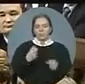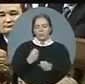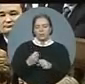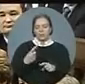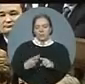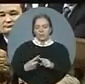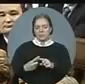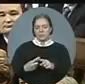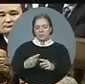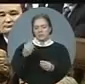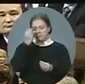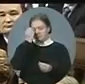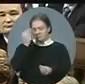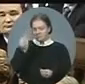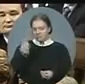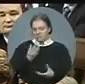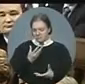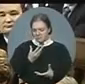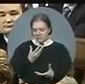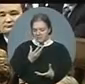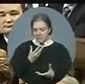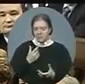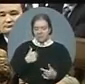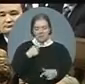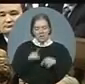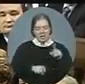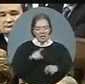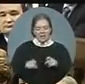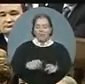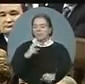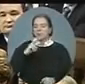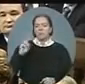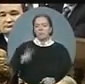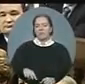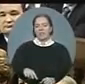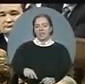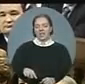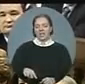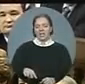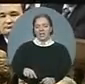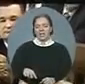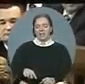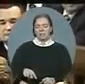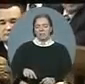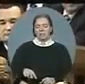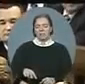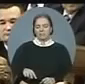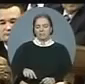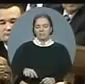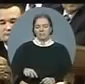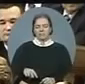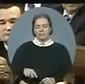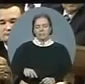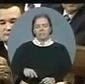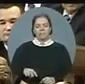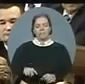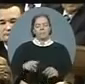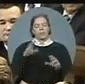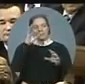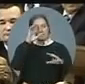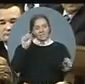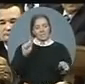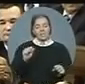truth in it, Mr. Speaker. Mr. Speaker, the officials who were at the meeting have been very clear about what transpired.